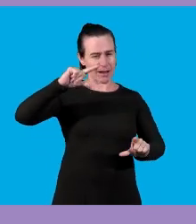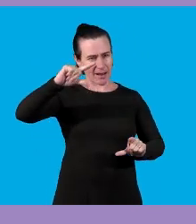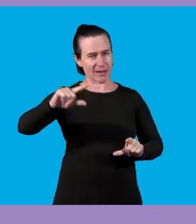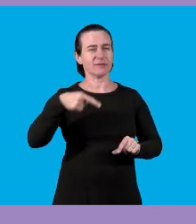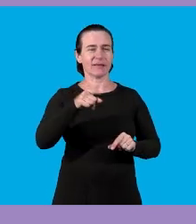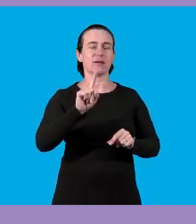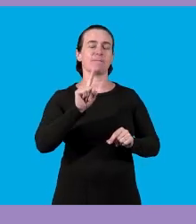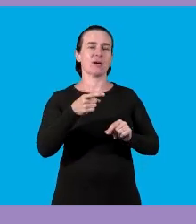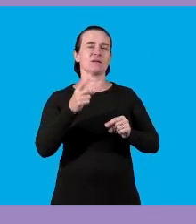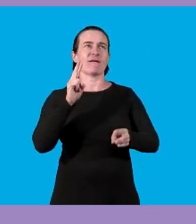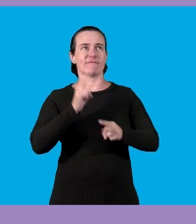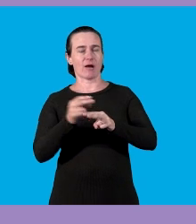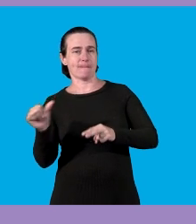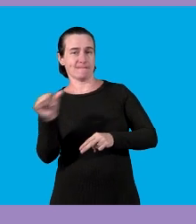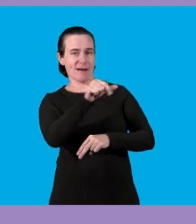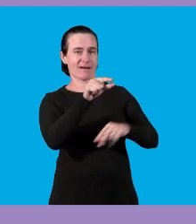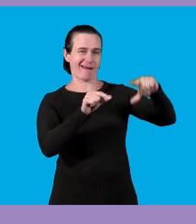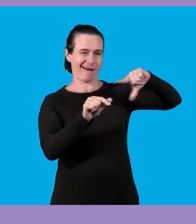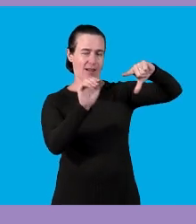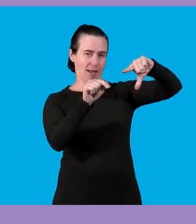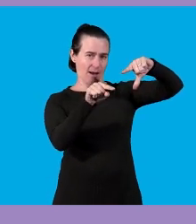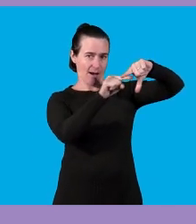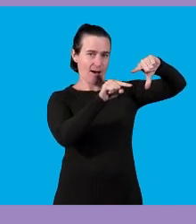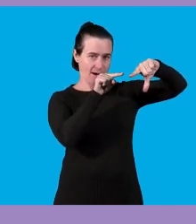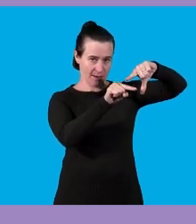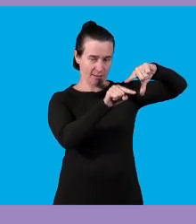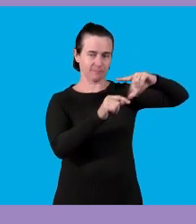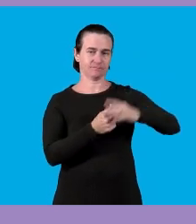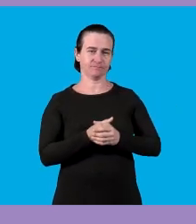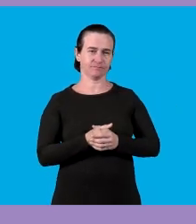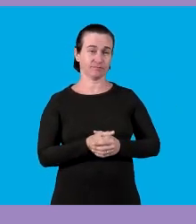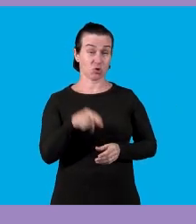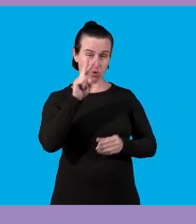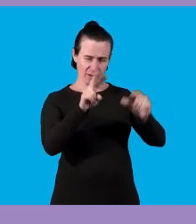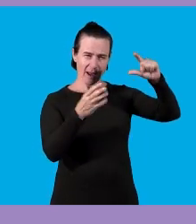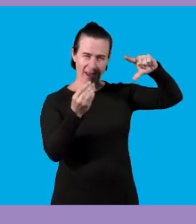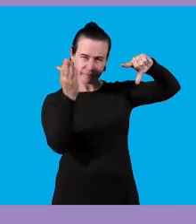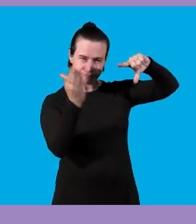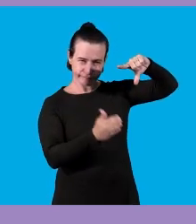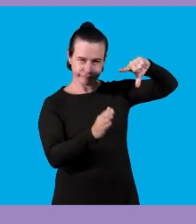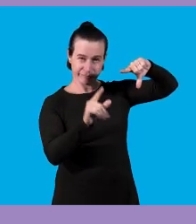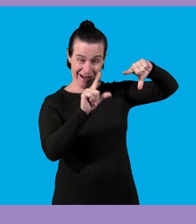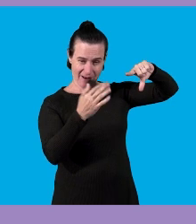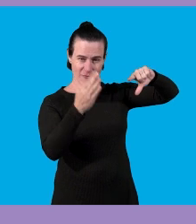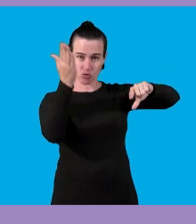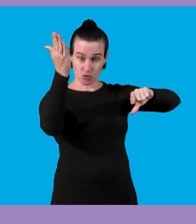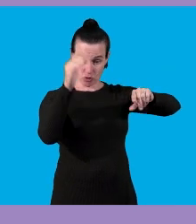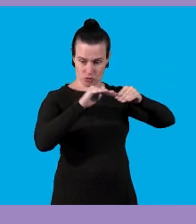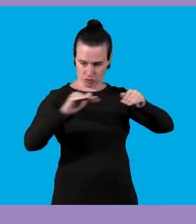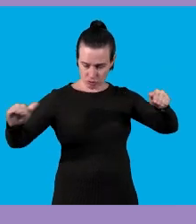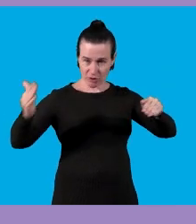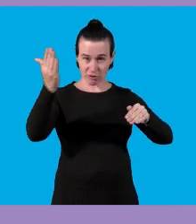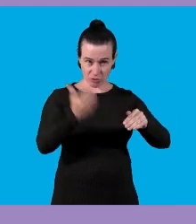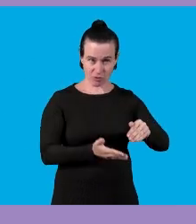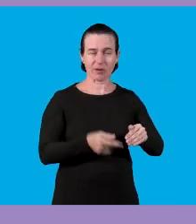to that triangle. When you are in that triangle, you need to realize that there is angles of a straight line, and then when you add those angles,